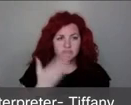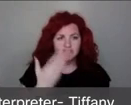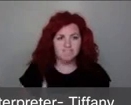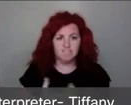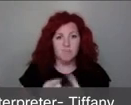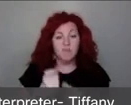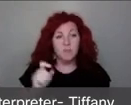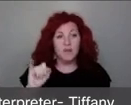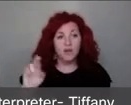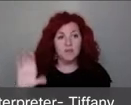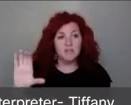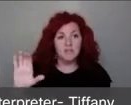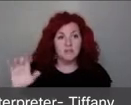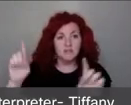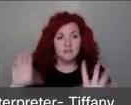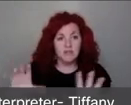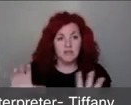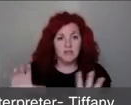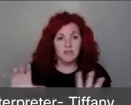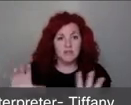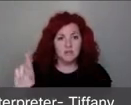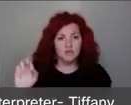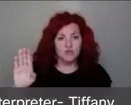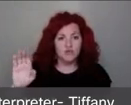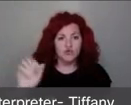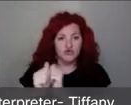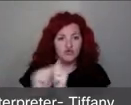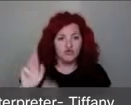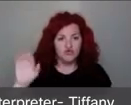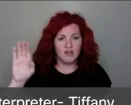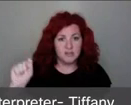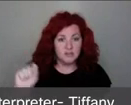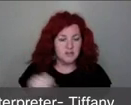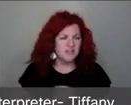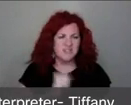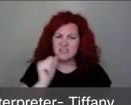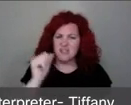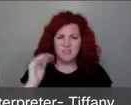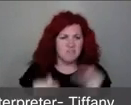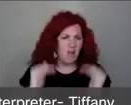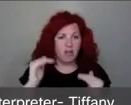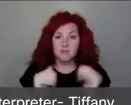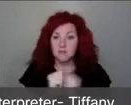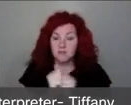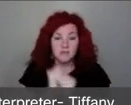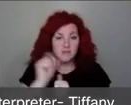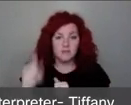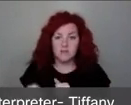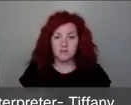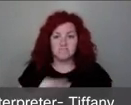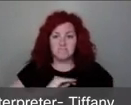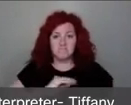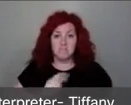IRC's test races. This anti-competitive imbalance is unnecessary to meet the requirements of the other five